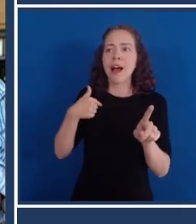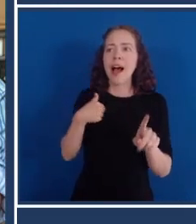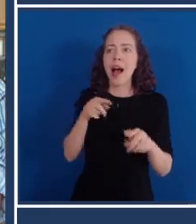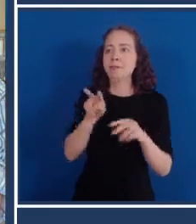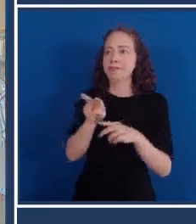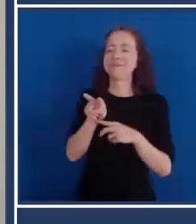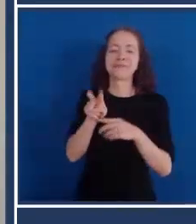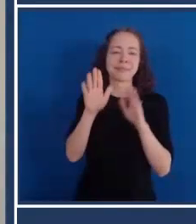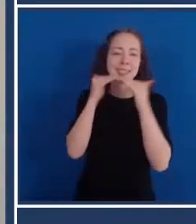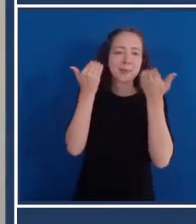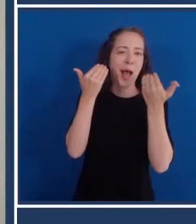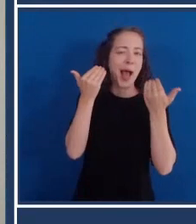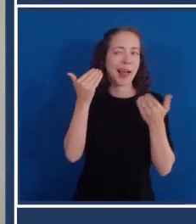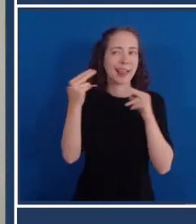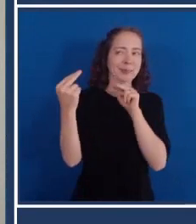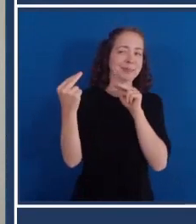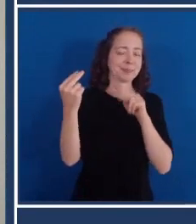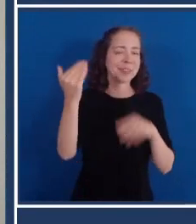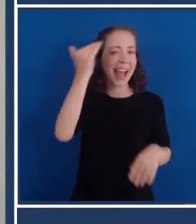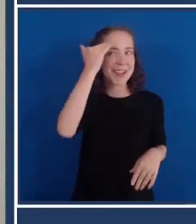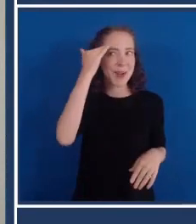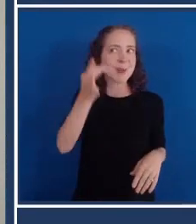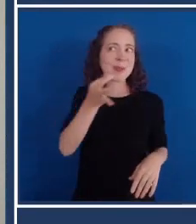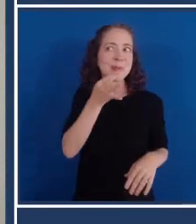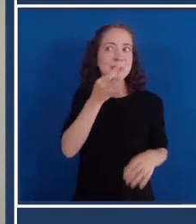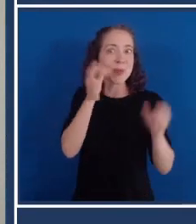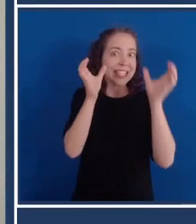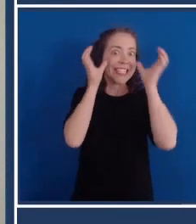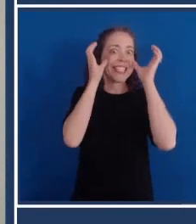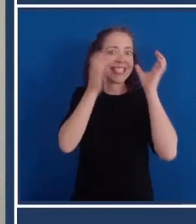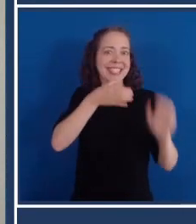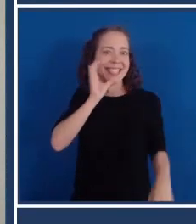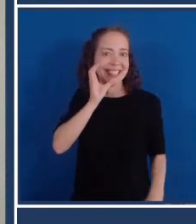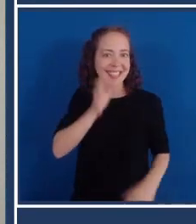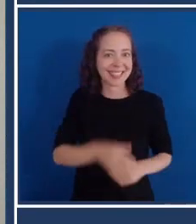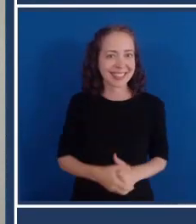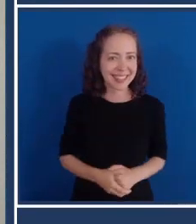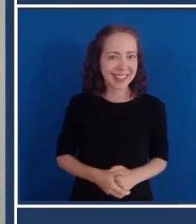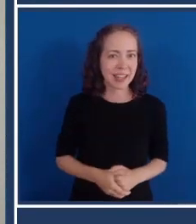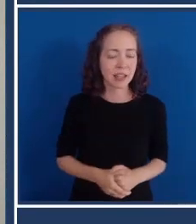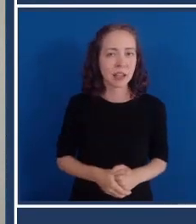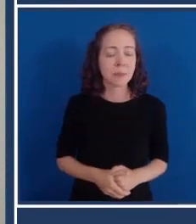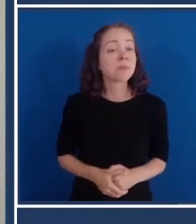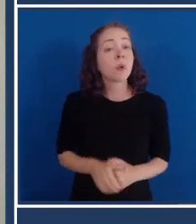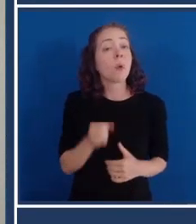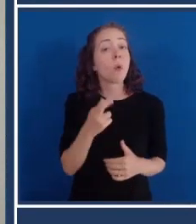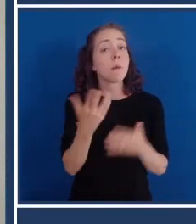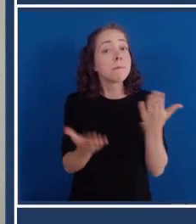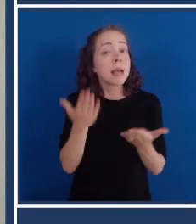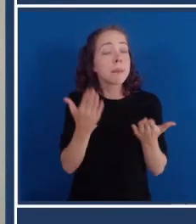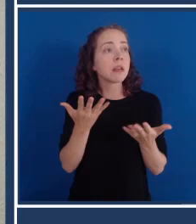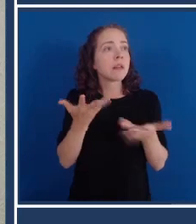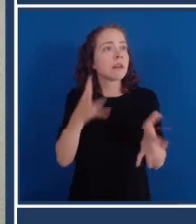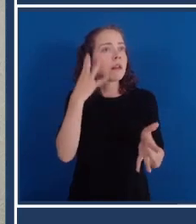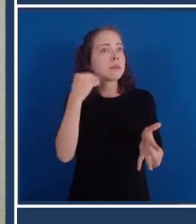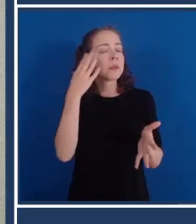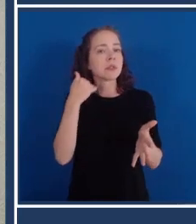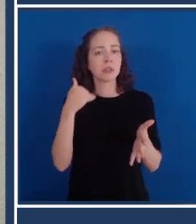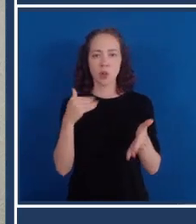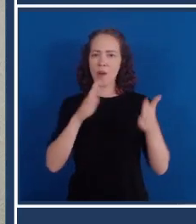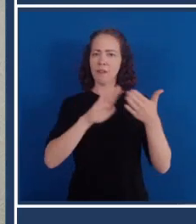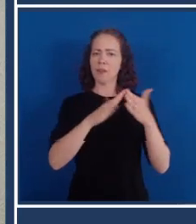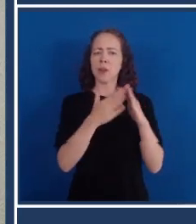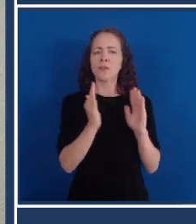shot? Or have you been in a situation where you've passed through a village and you've passed by someone you've known your